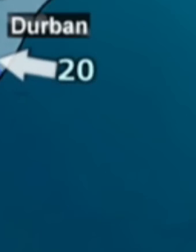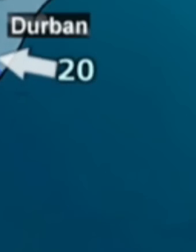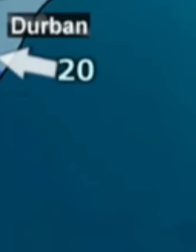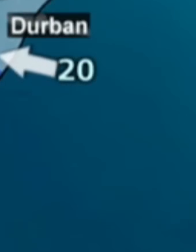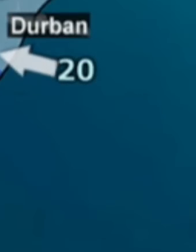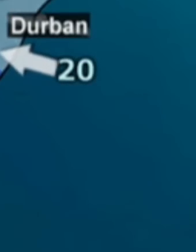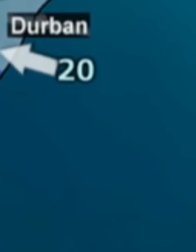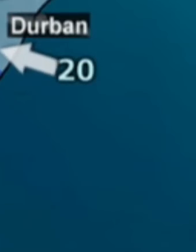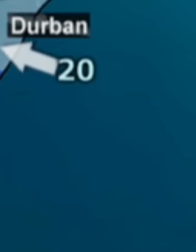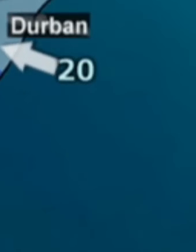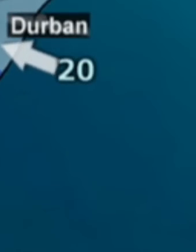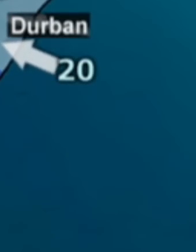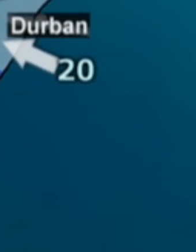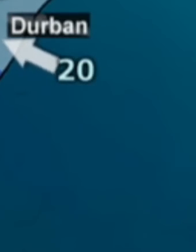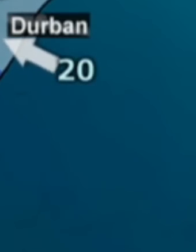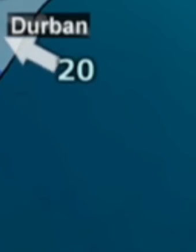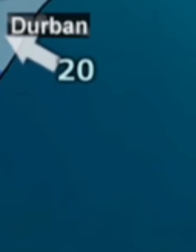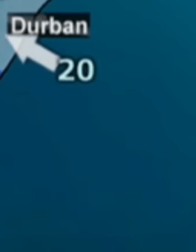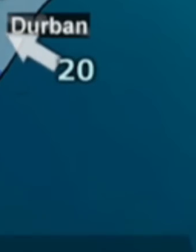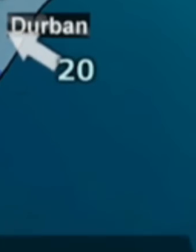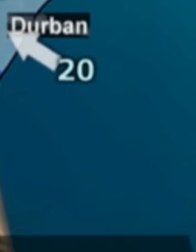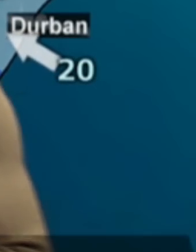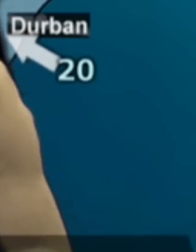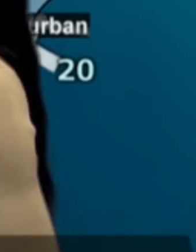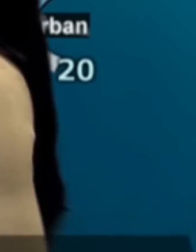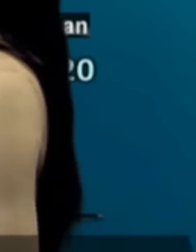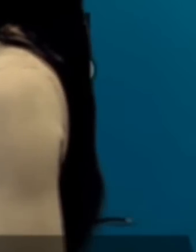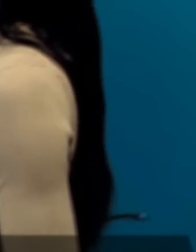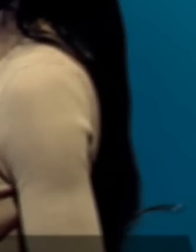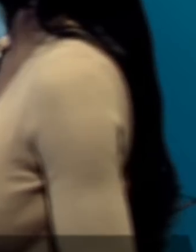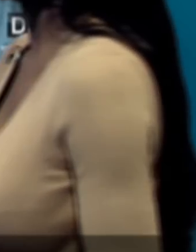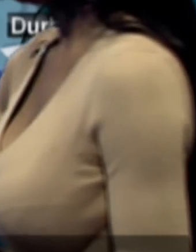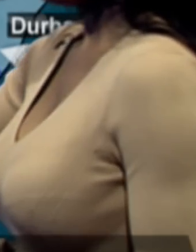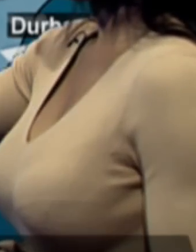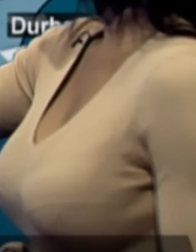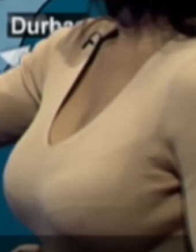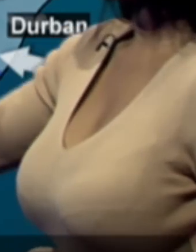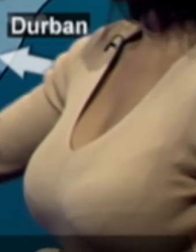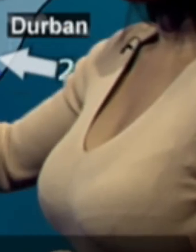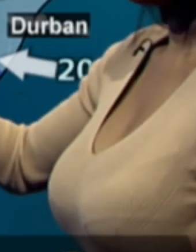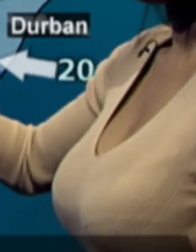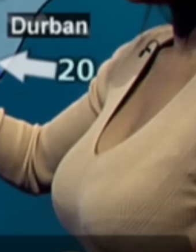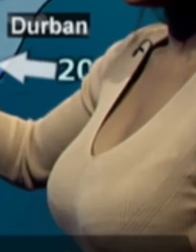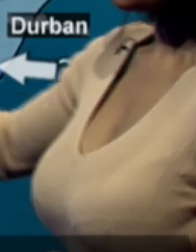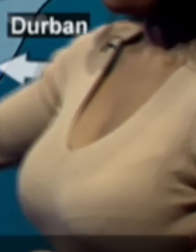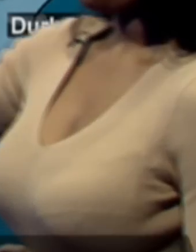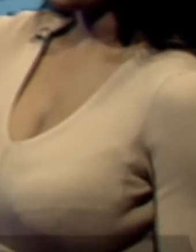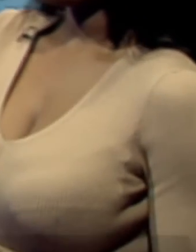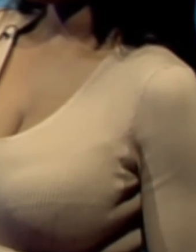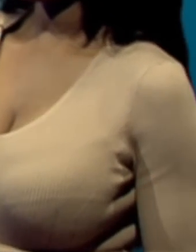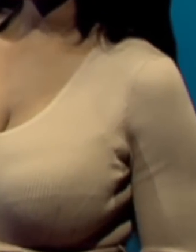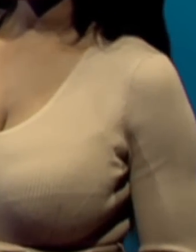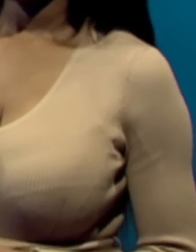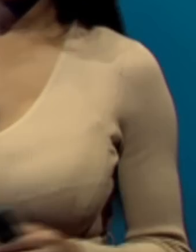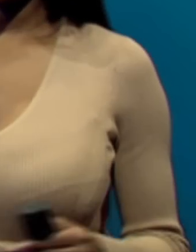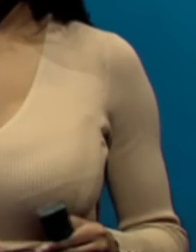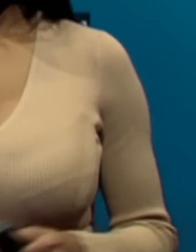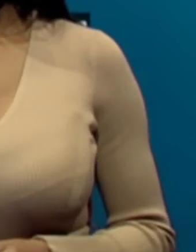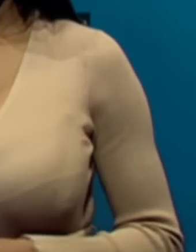Ke leboga ke adimile ke le dumedise babogedi ko gae a re lebelele maemo a bosa bosigo jo fa re lebelela mo karolong ya Free State go a Kapa